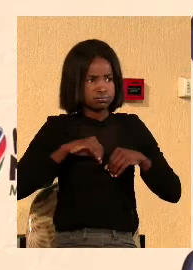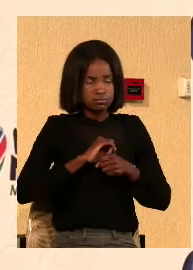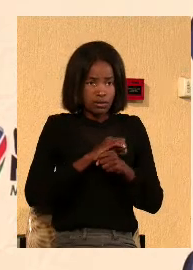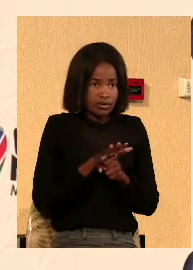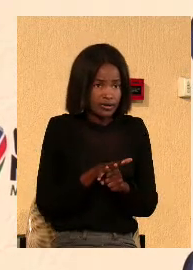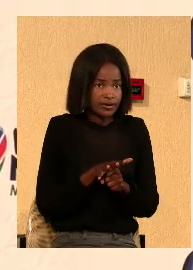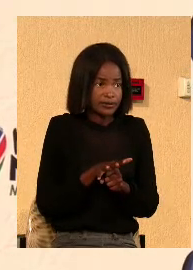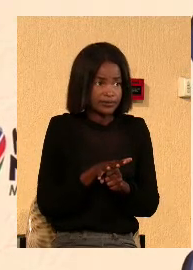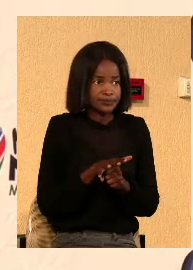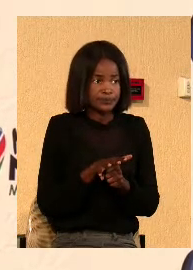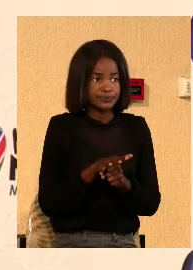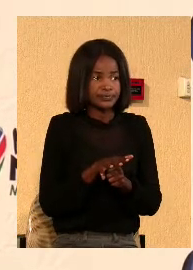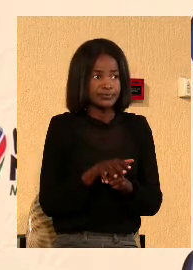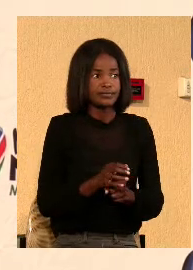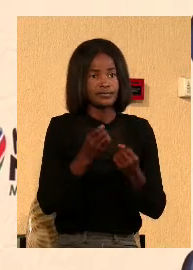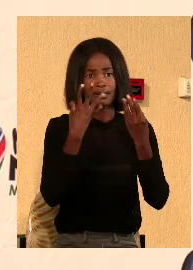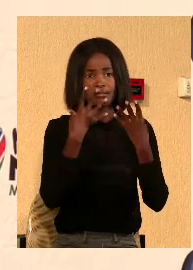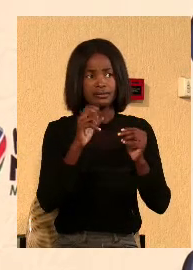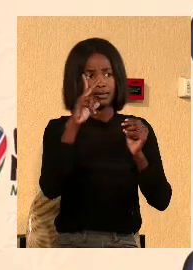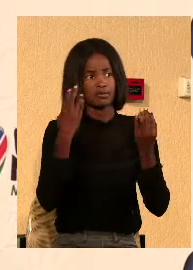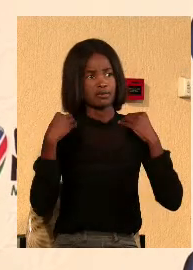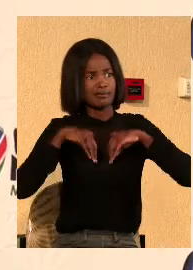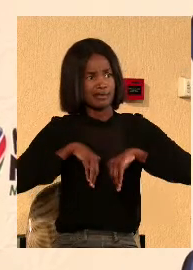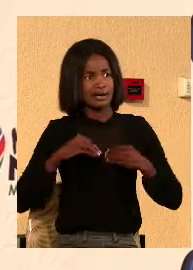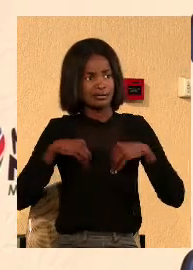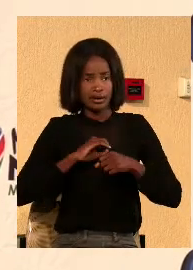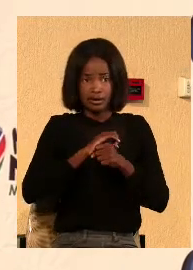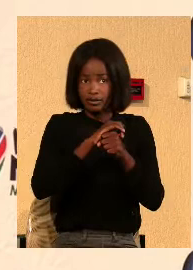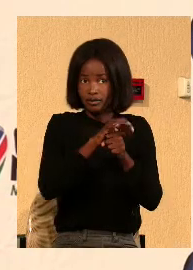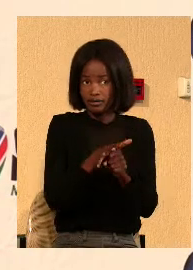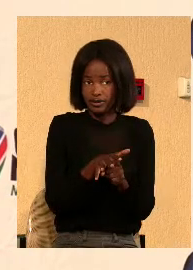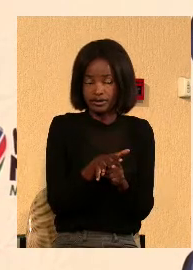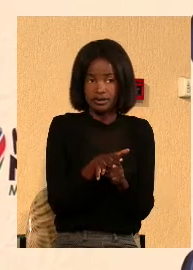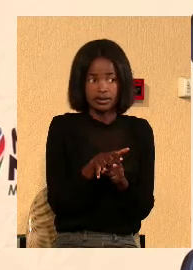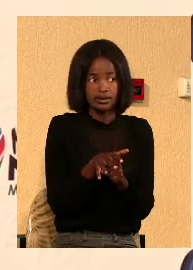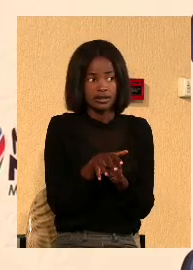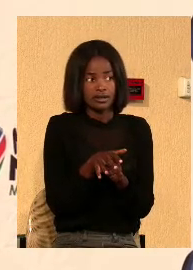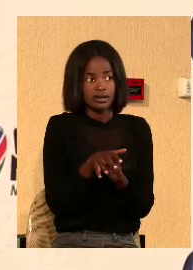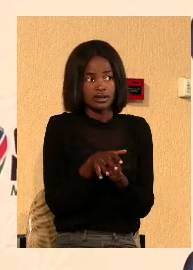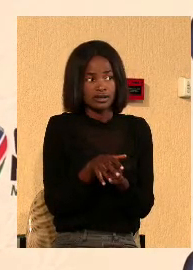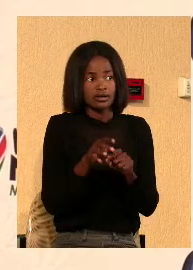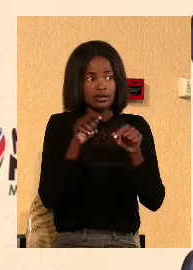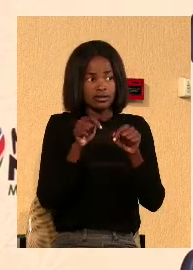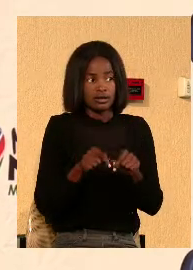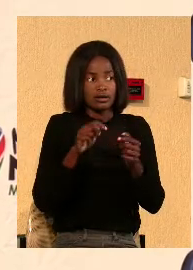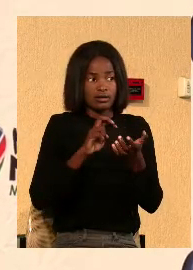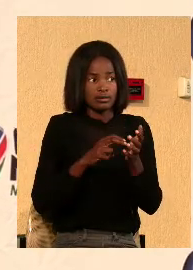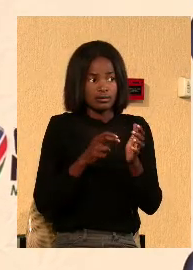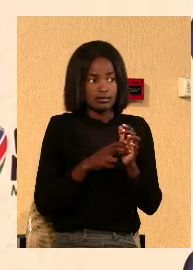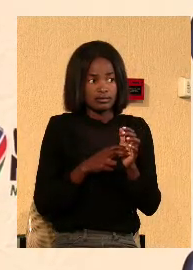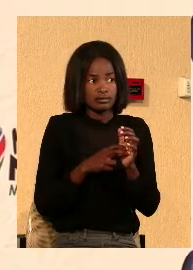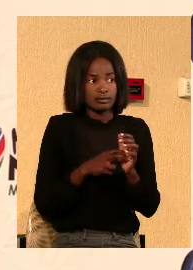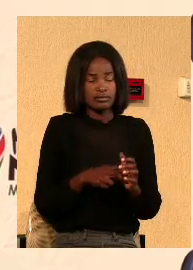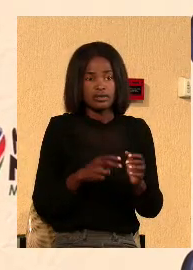the cases are from the local transmission, and these are also linked to the chains